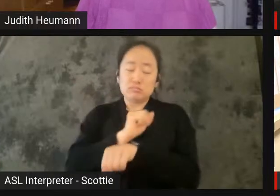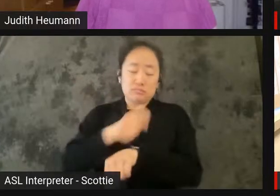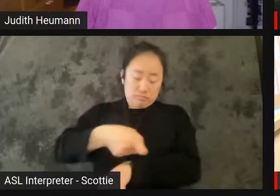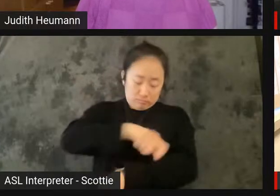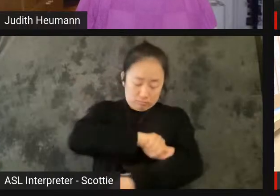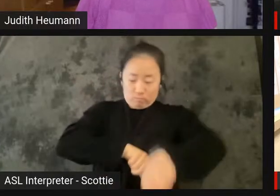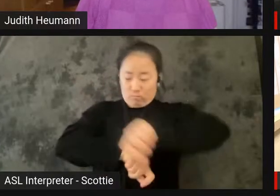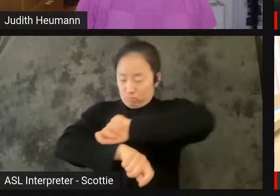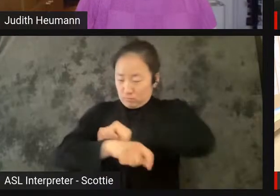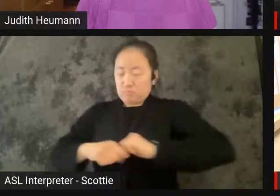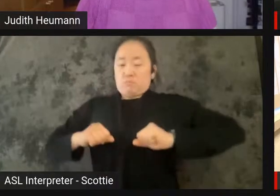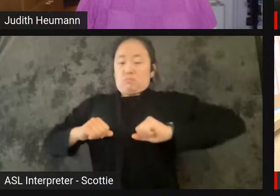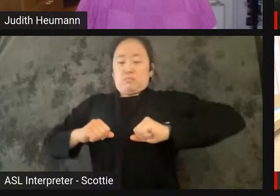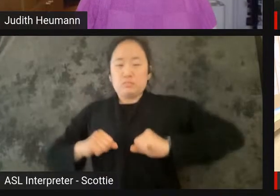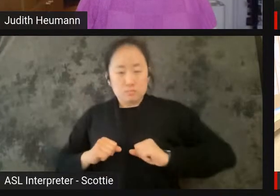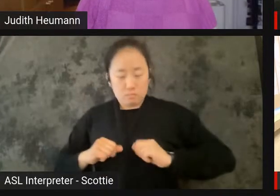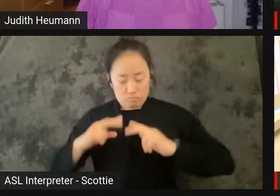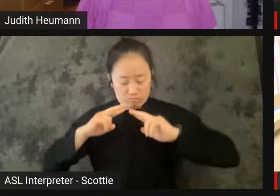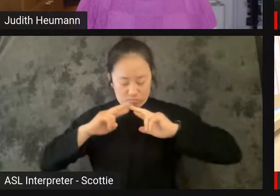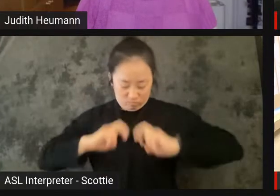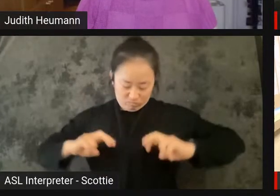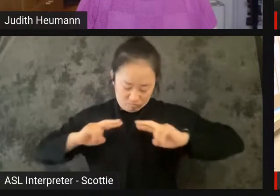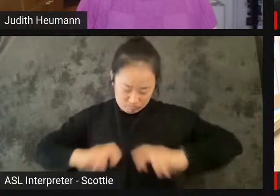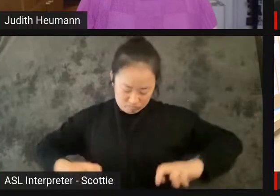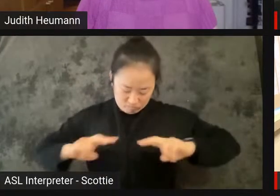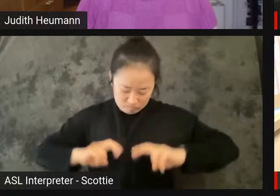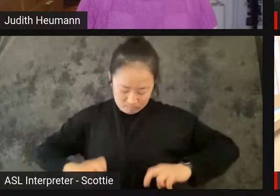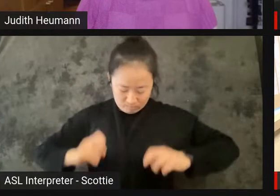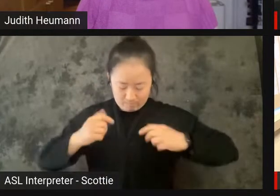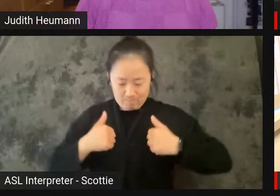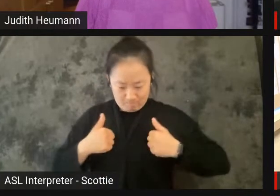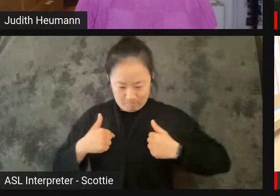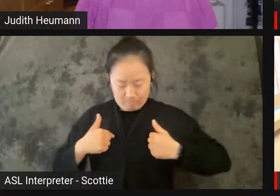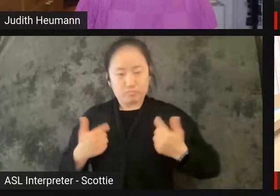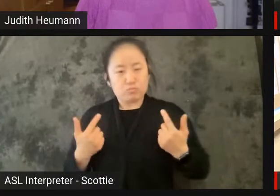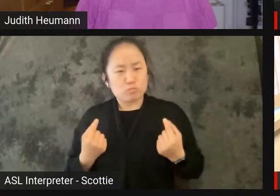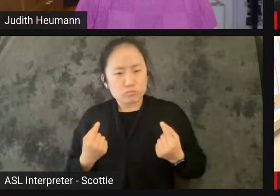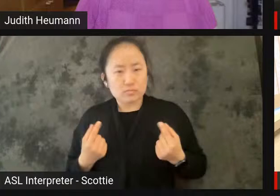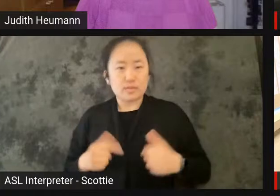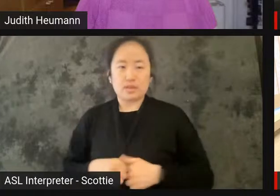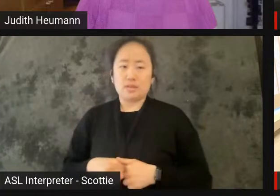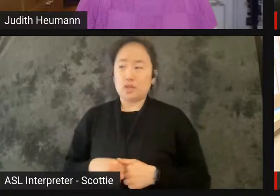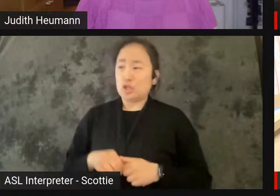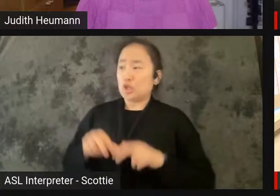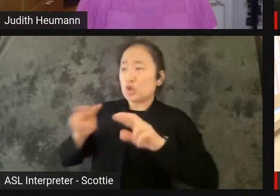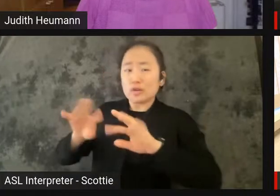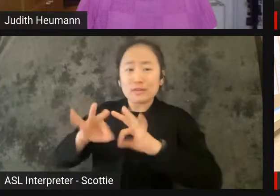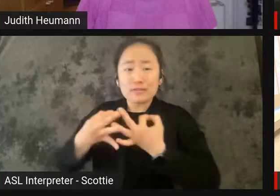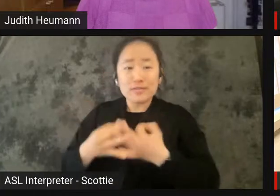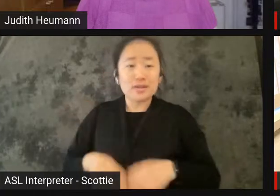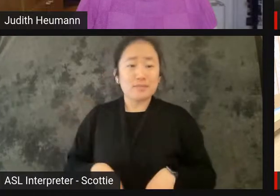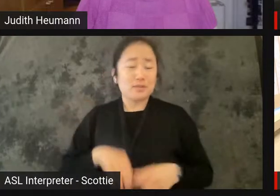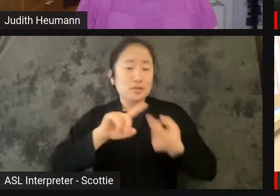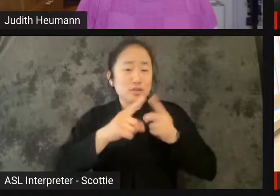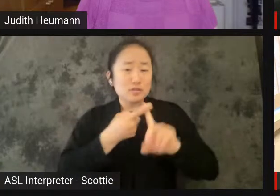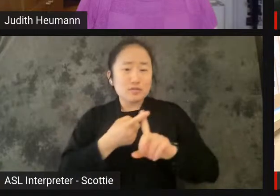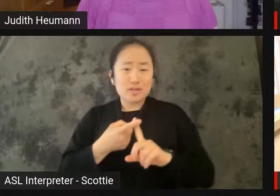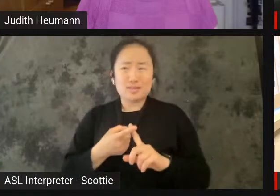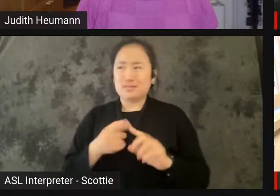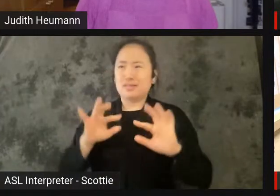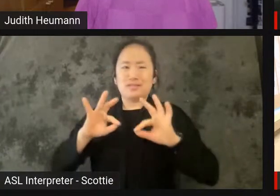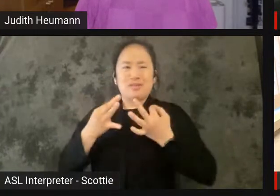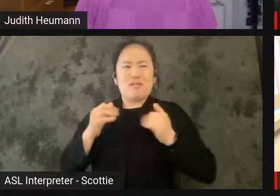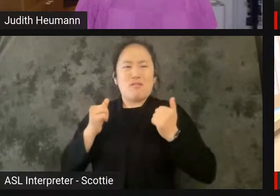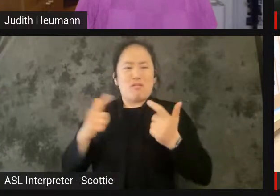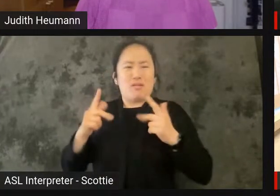look at your family. Everybody's got disabled people in their families. and what are the barriers? Kristen mentioned briefly